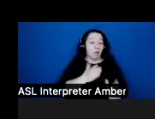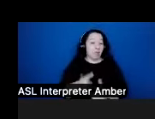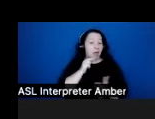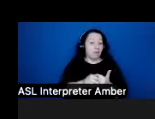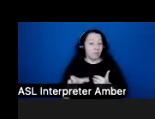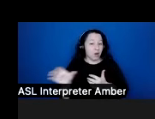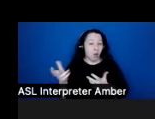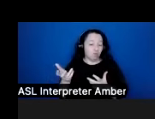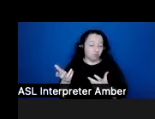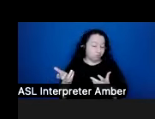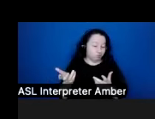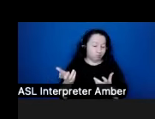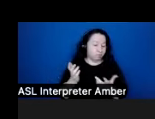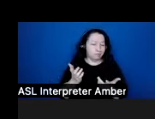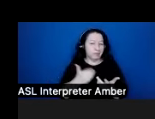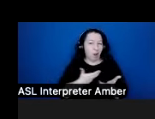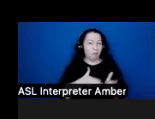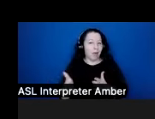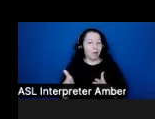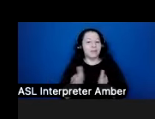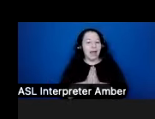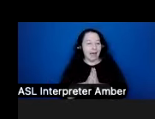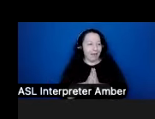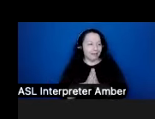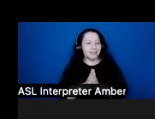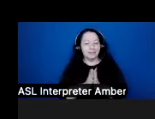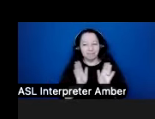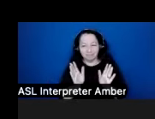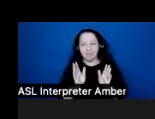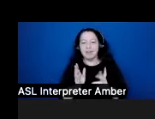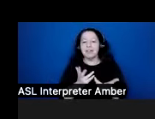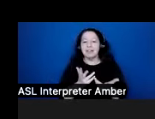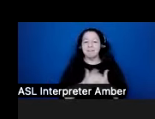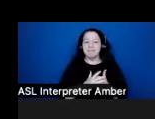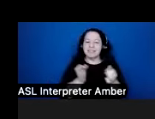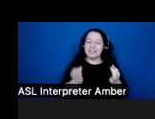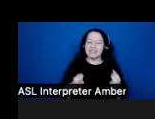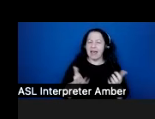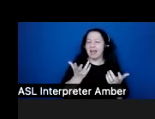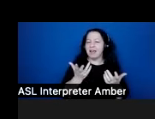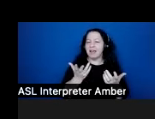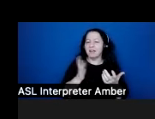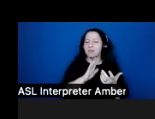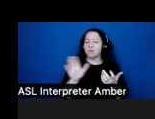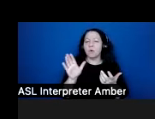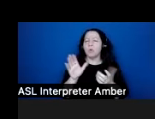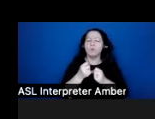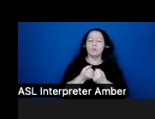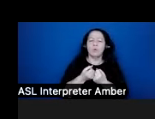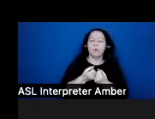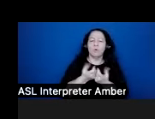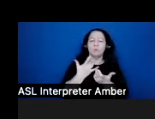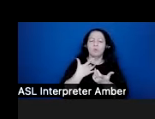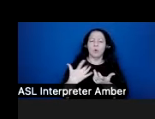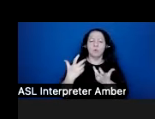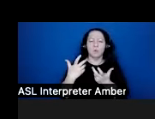is asking people to decide like what social norms you would want to impact in your community.